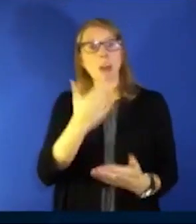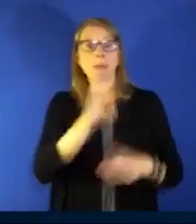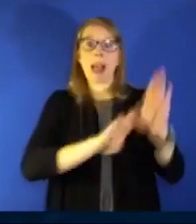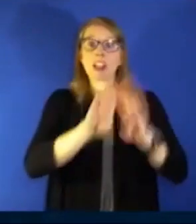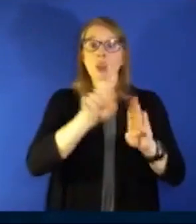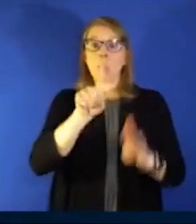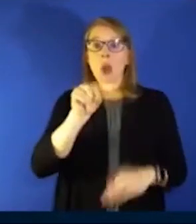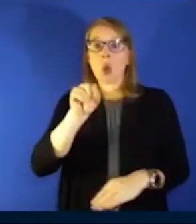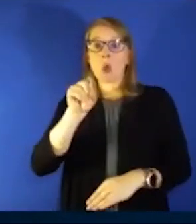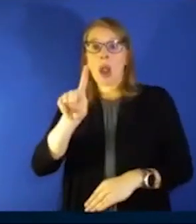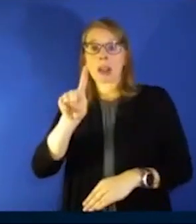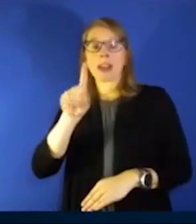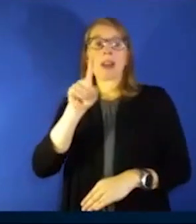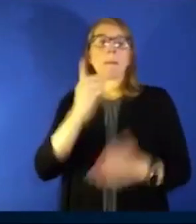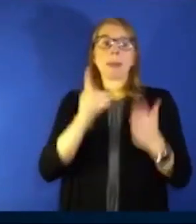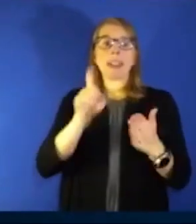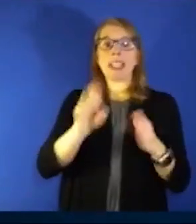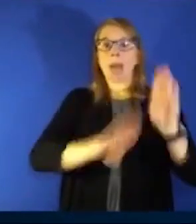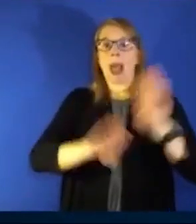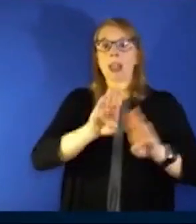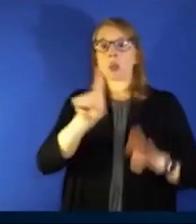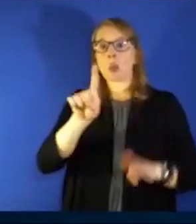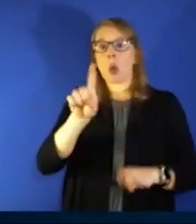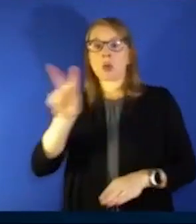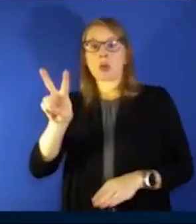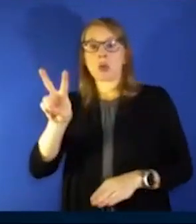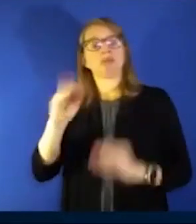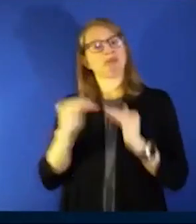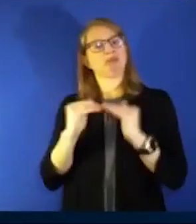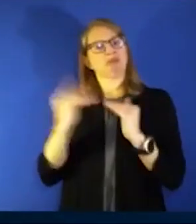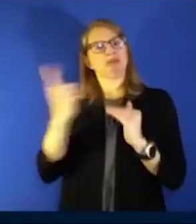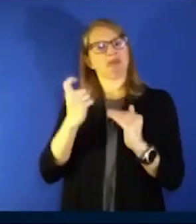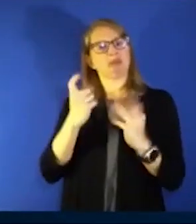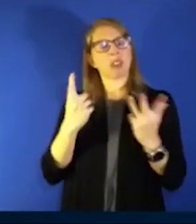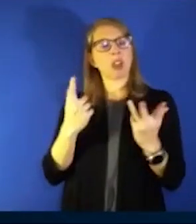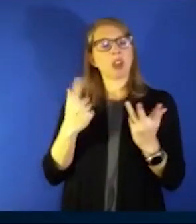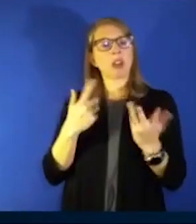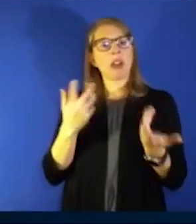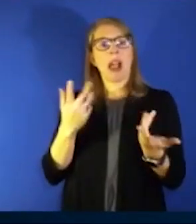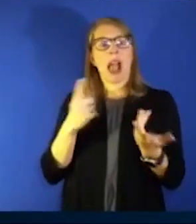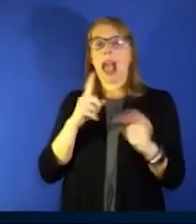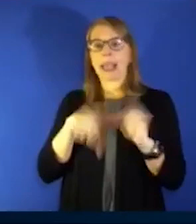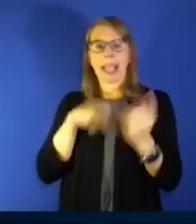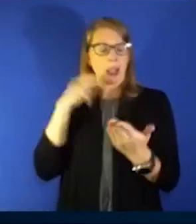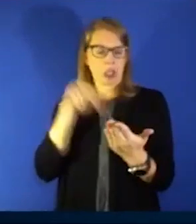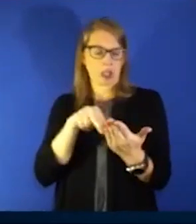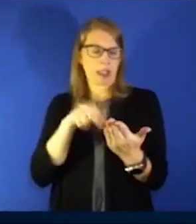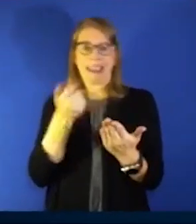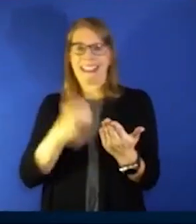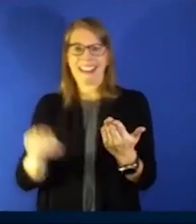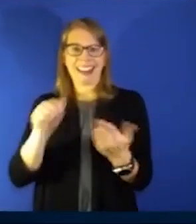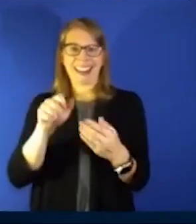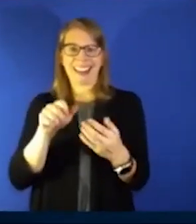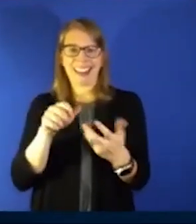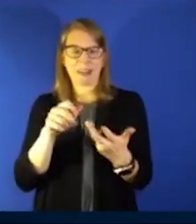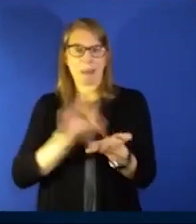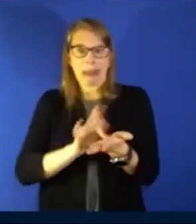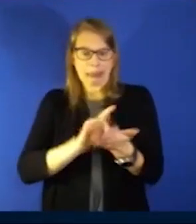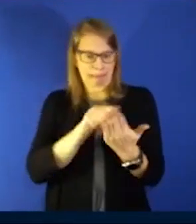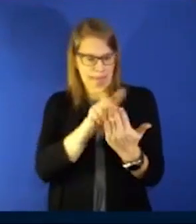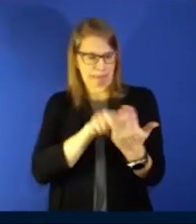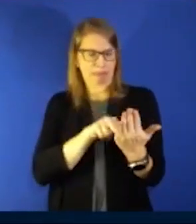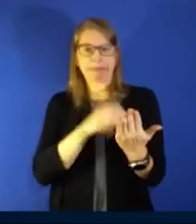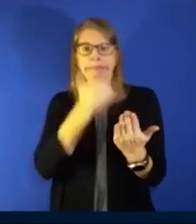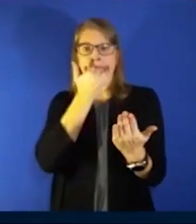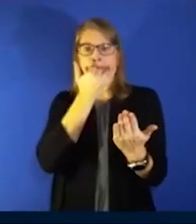I know I do. So it's a fair question because I think that's it. Yeah. You're right. We see I is. can't look on the back of almost any ingredient, anything I have, and I can't pronounce the names. I don't know what they